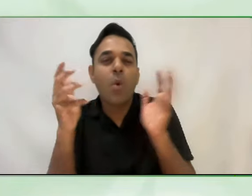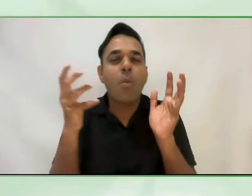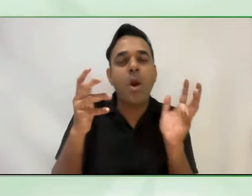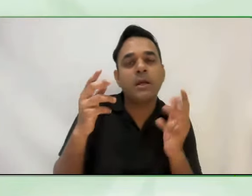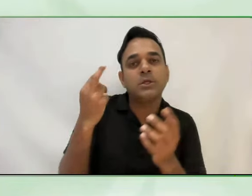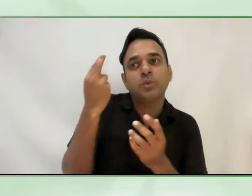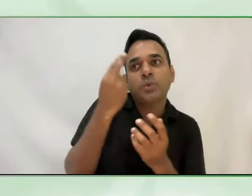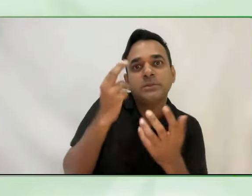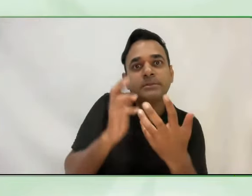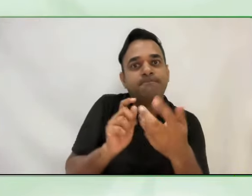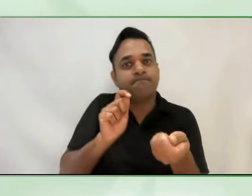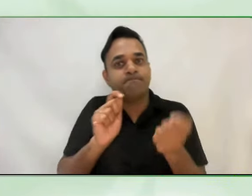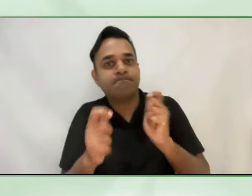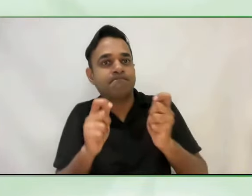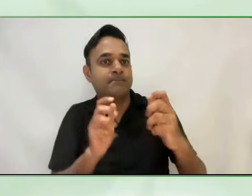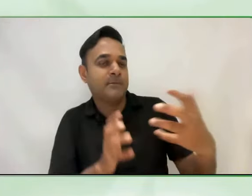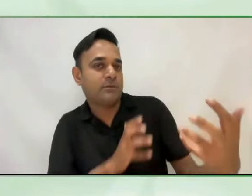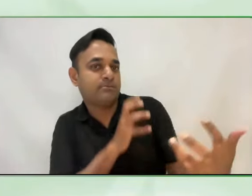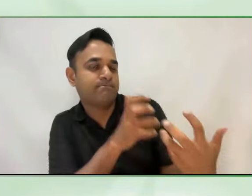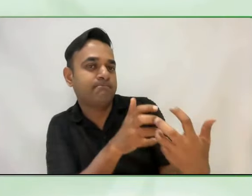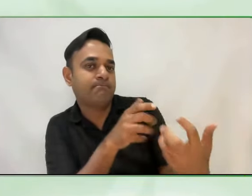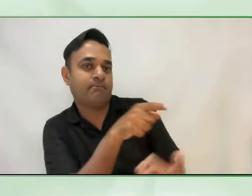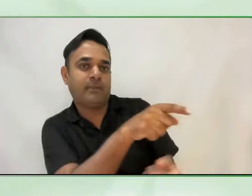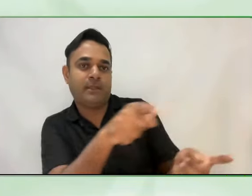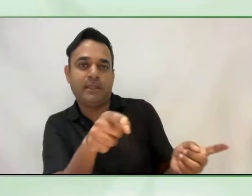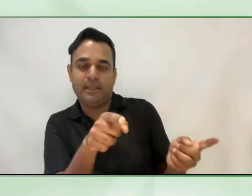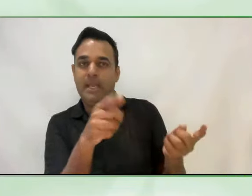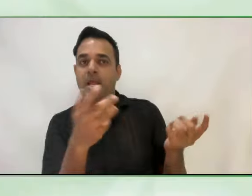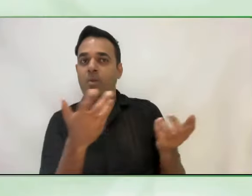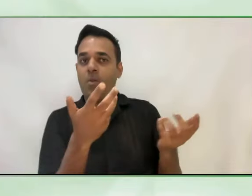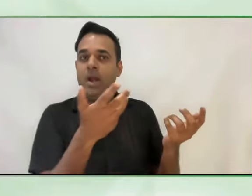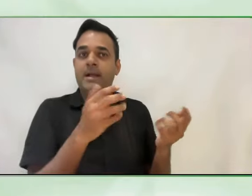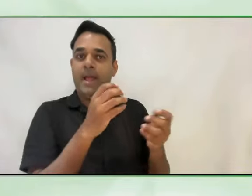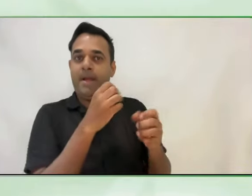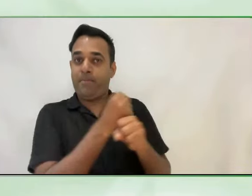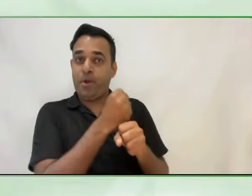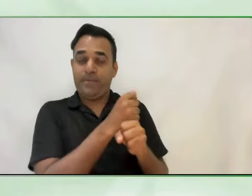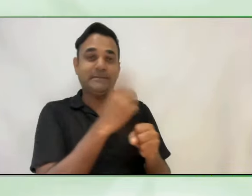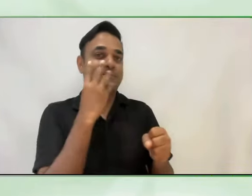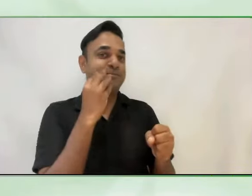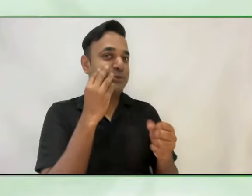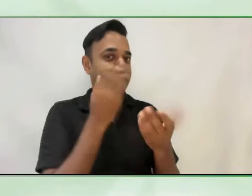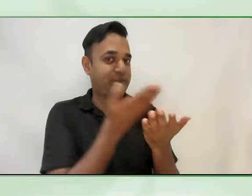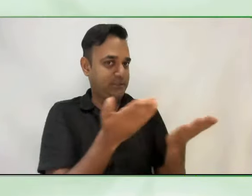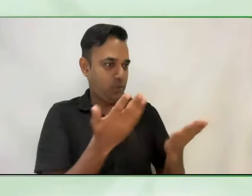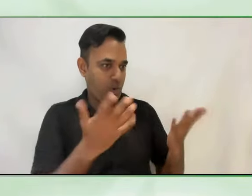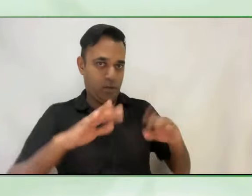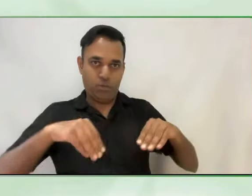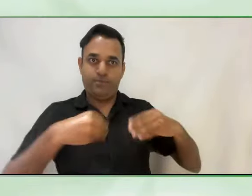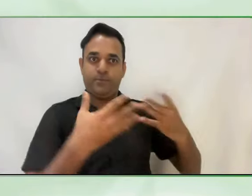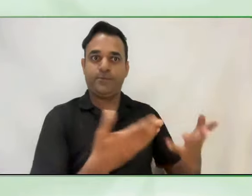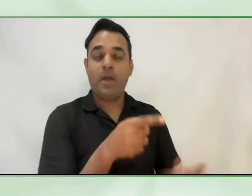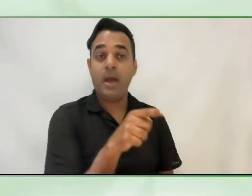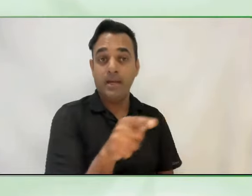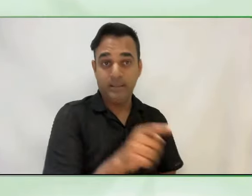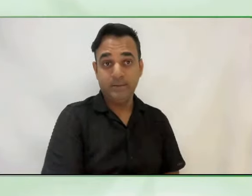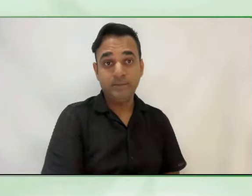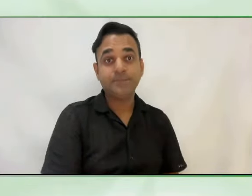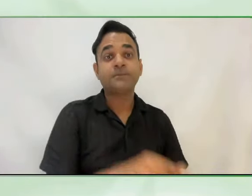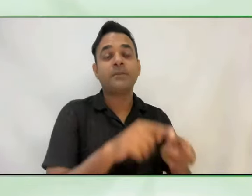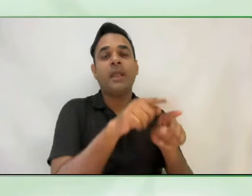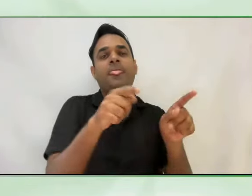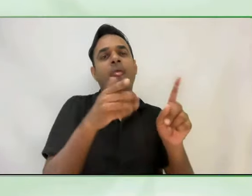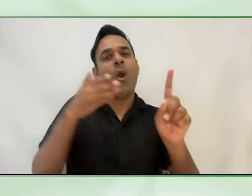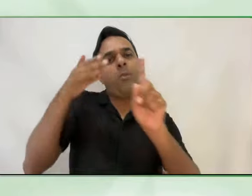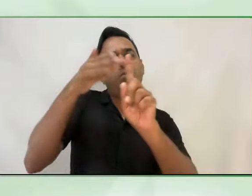performing. The whole idea is that we celebrate different forms of success that different employers have, but also